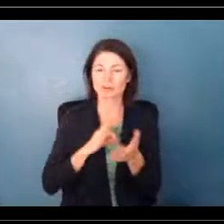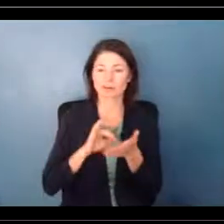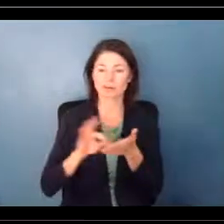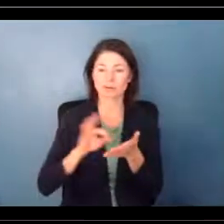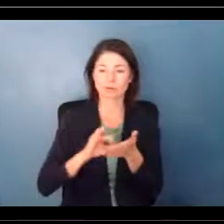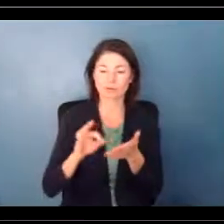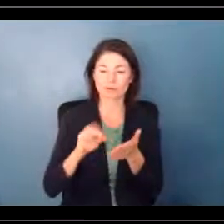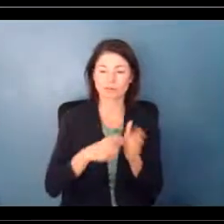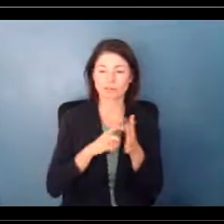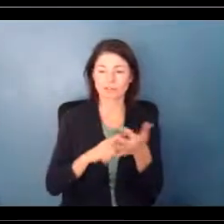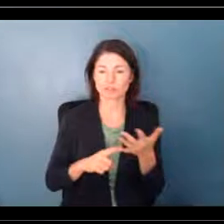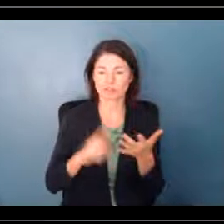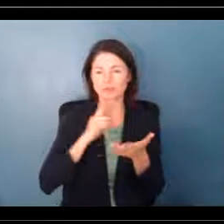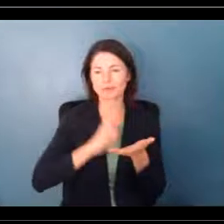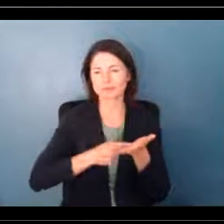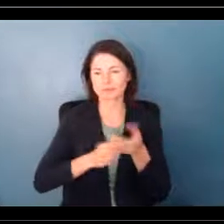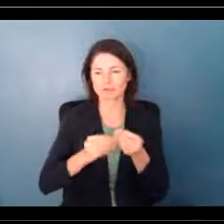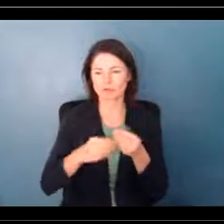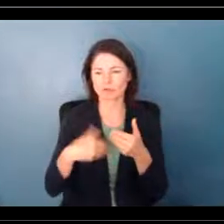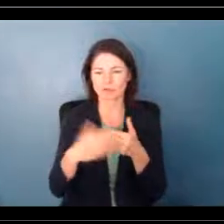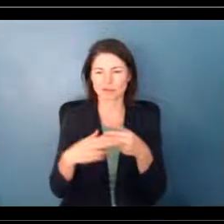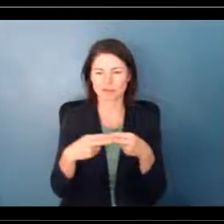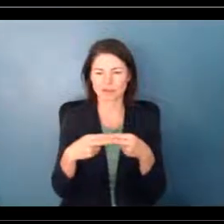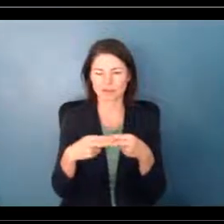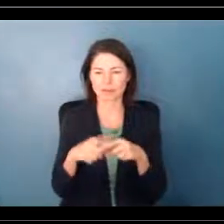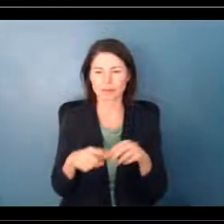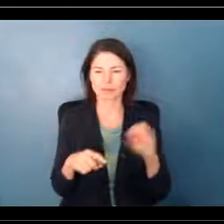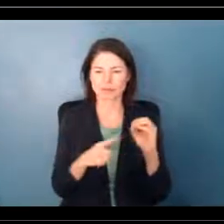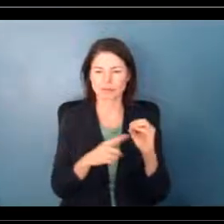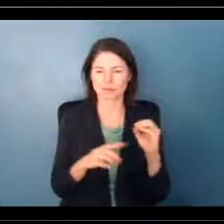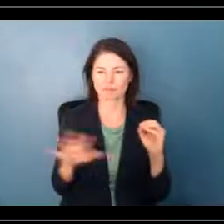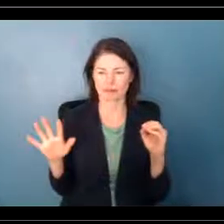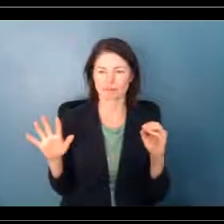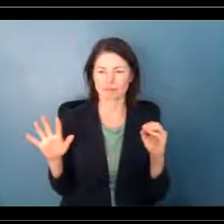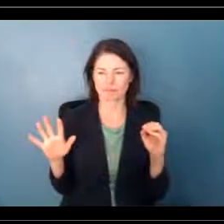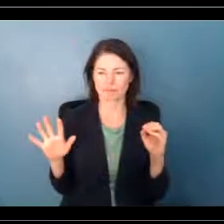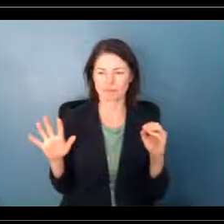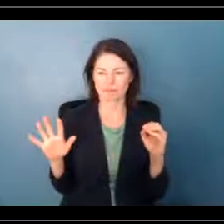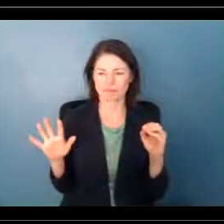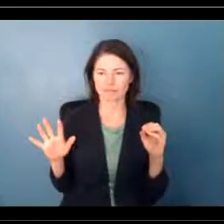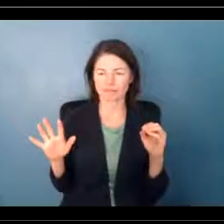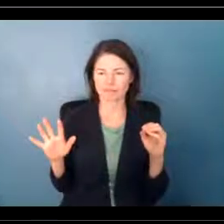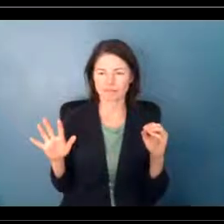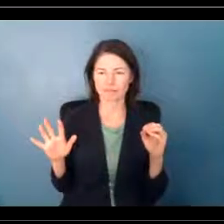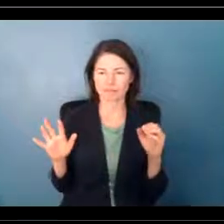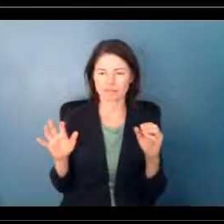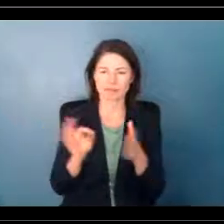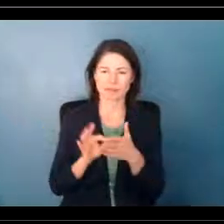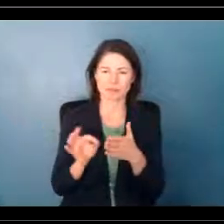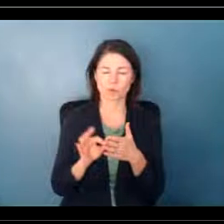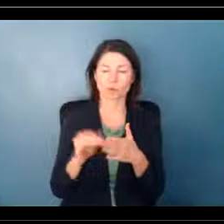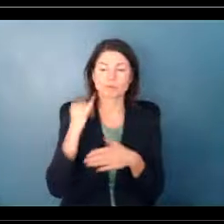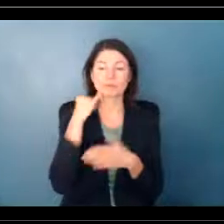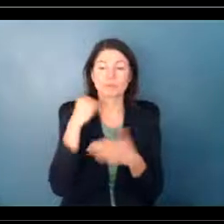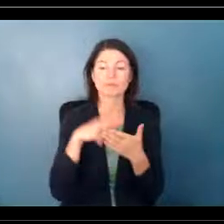little about this in the next slide, but we have 0 to 5, that's our scoring scale. And so if a project